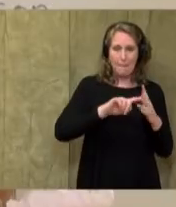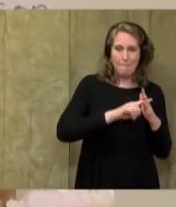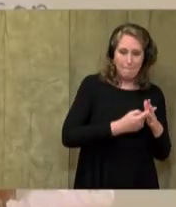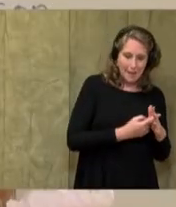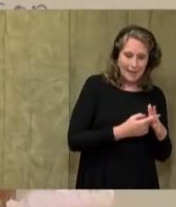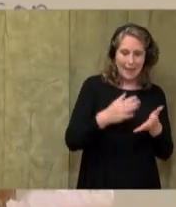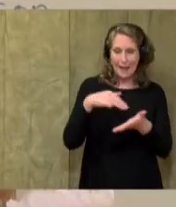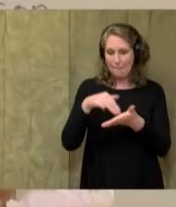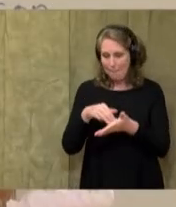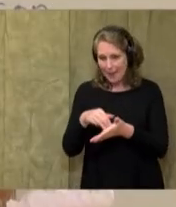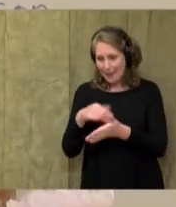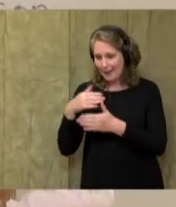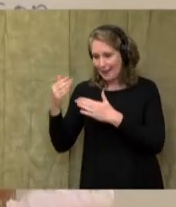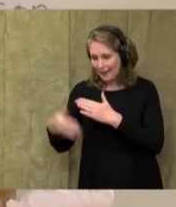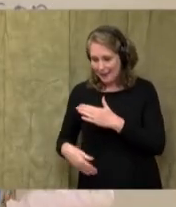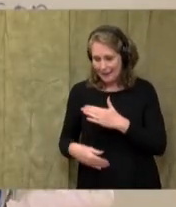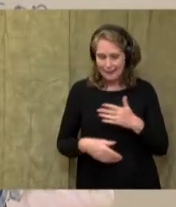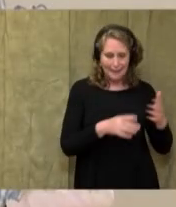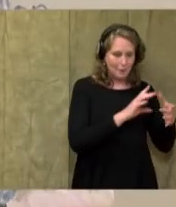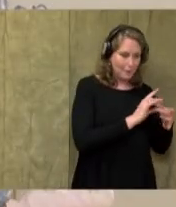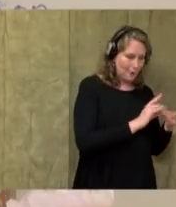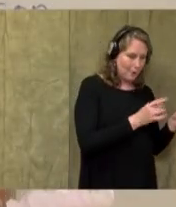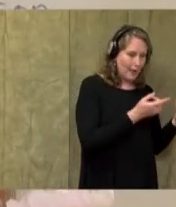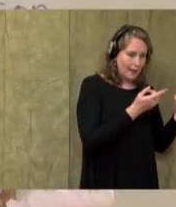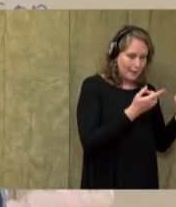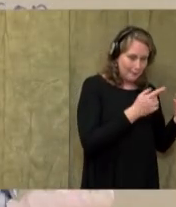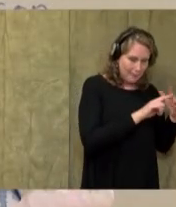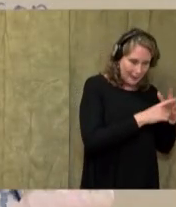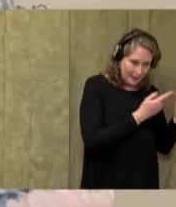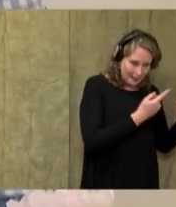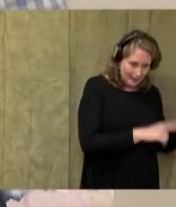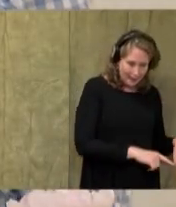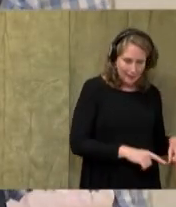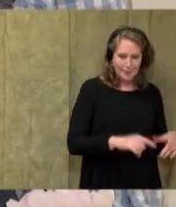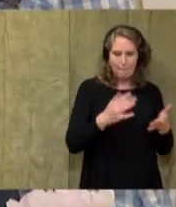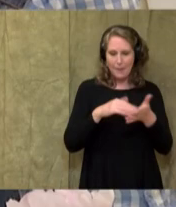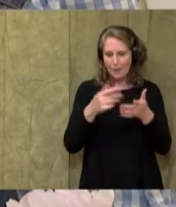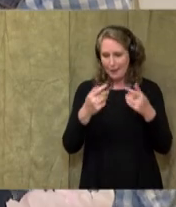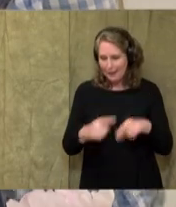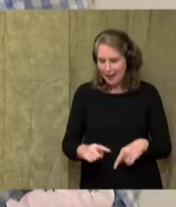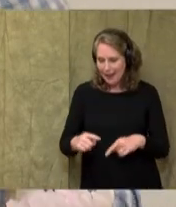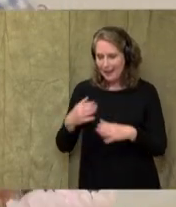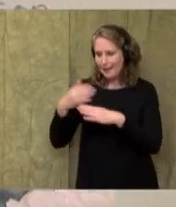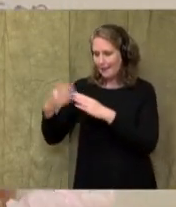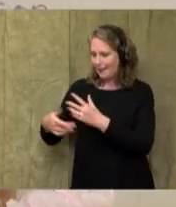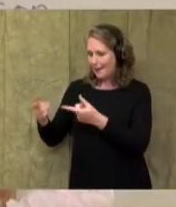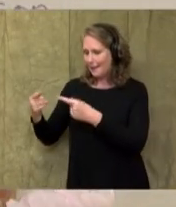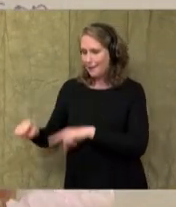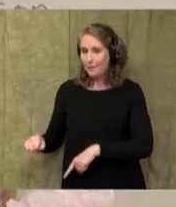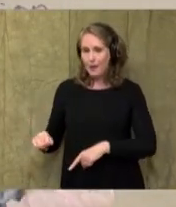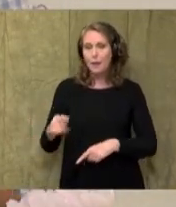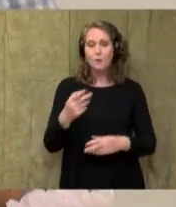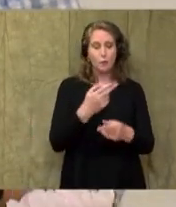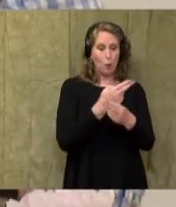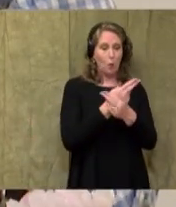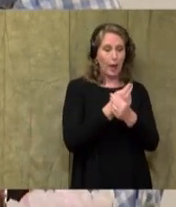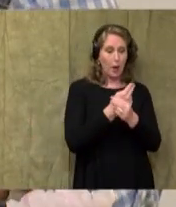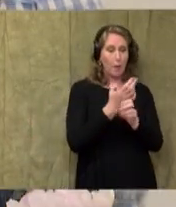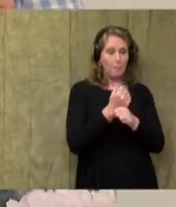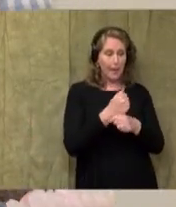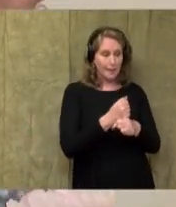Beginning, middle, end. Good, let's think about it. All right, Hare makes a deal with